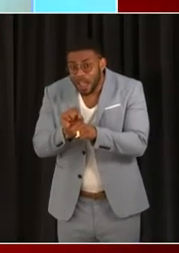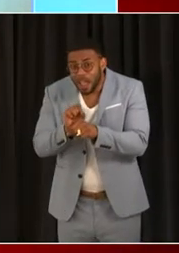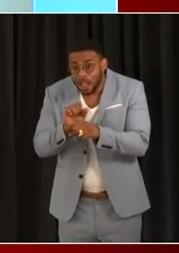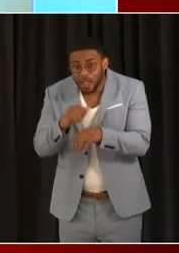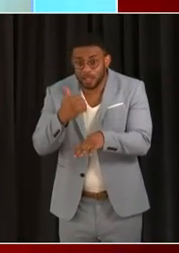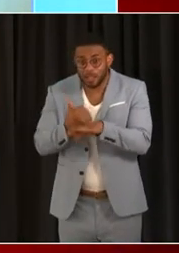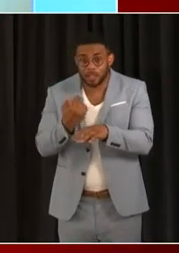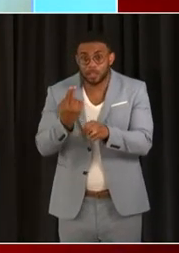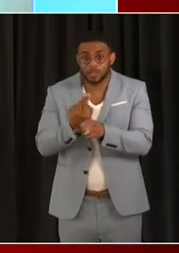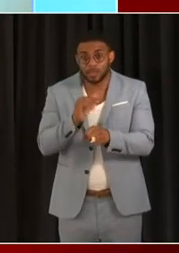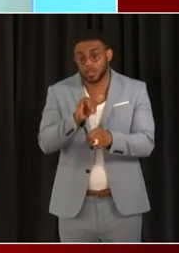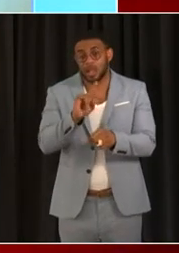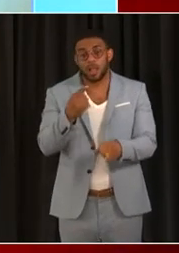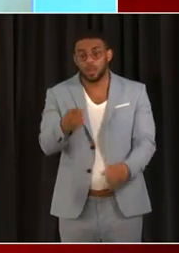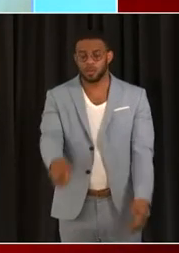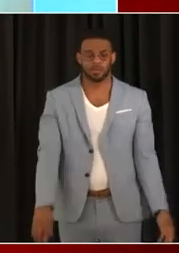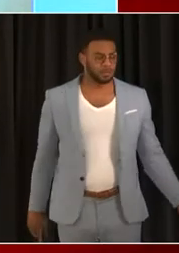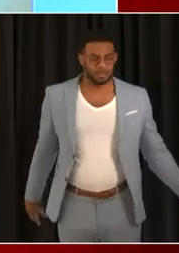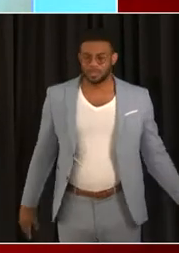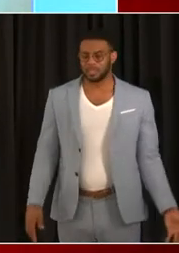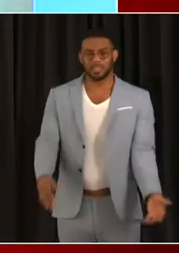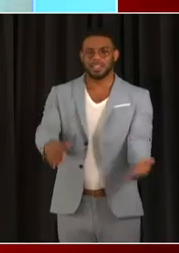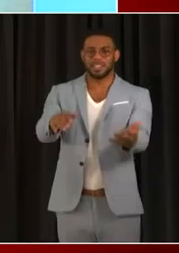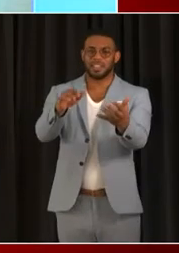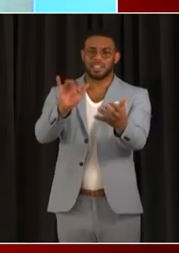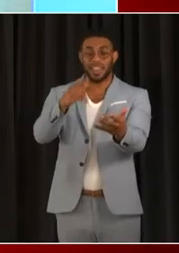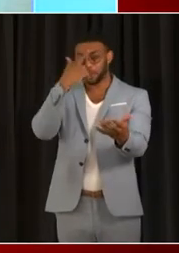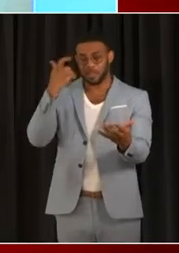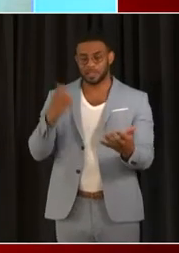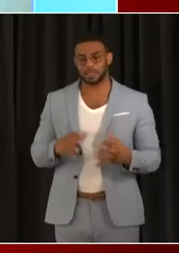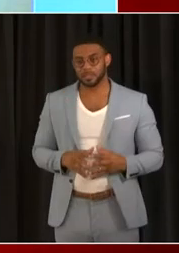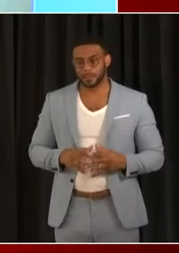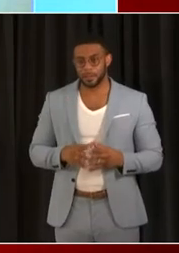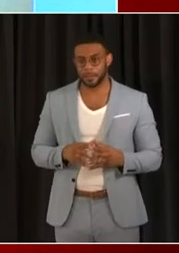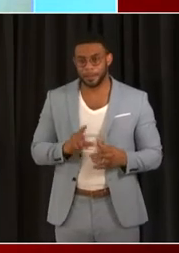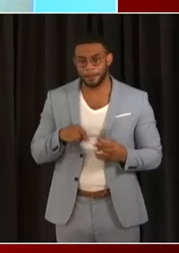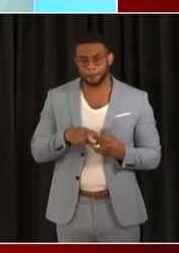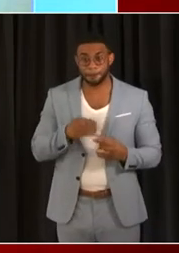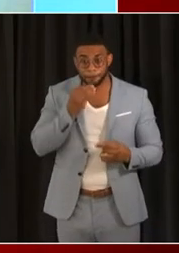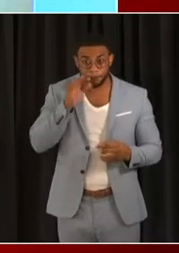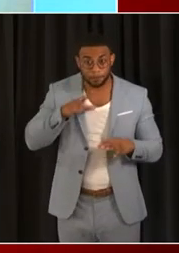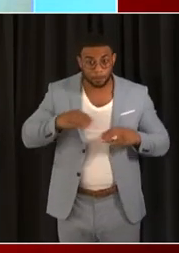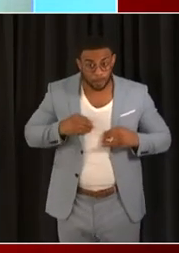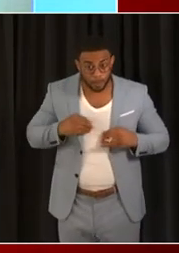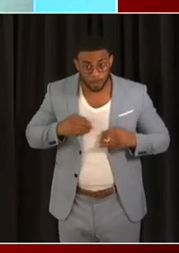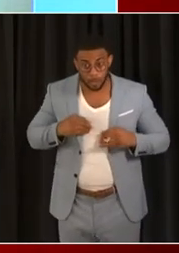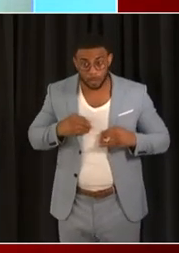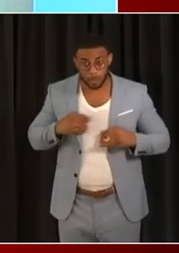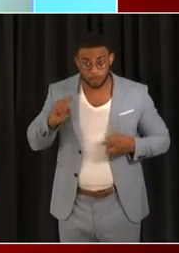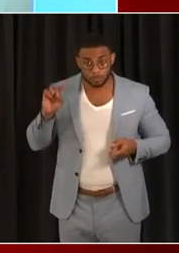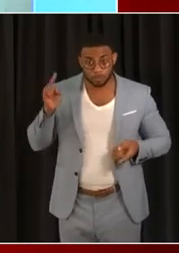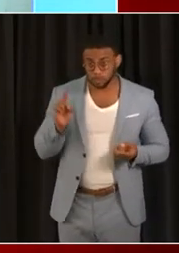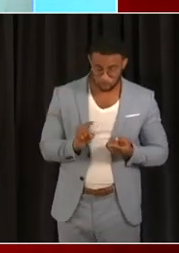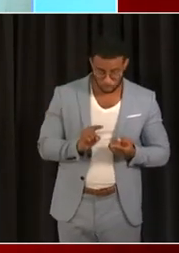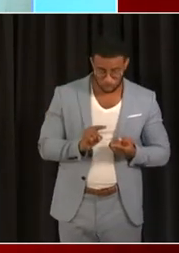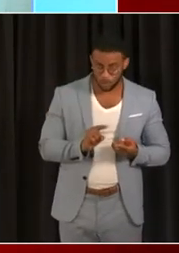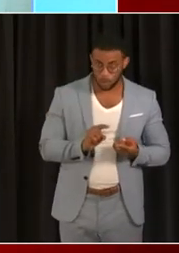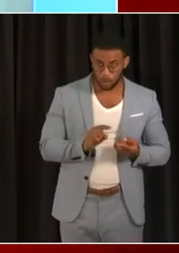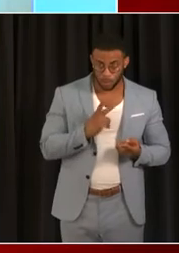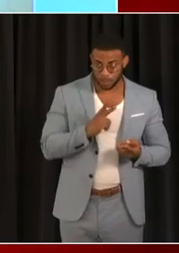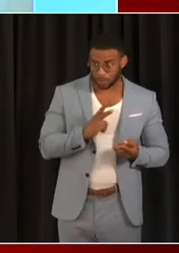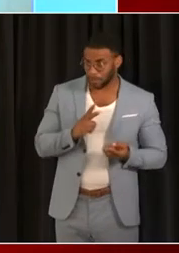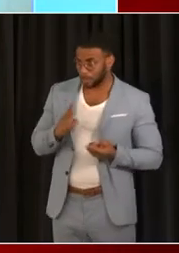are founded using a loan. Now, that's because when home ownership drops,